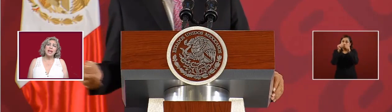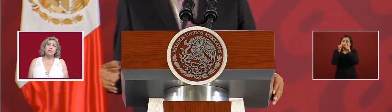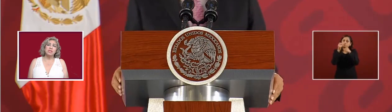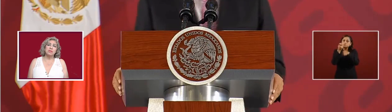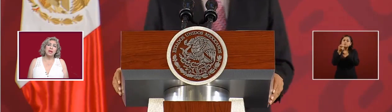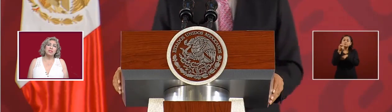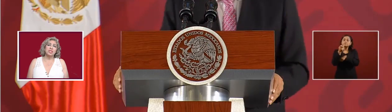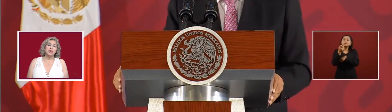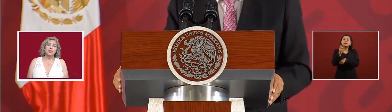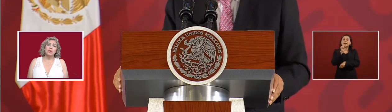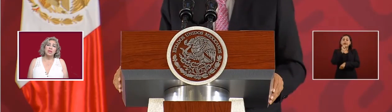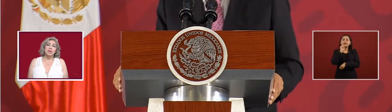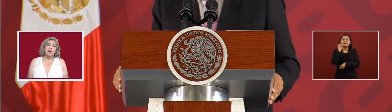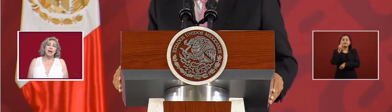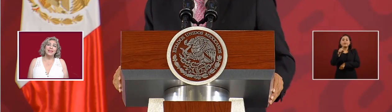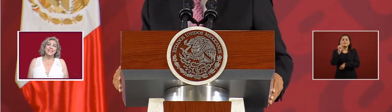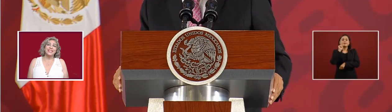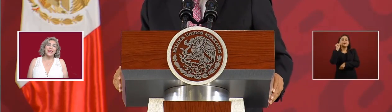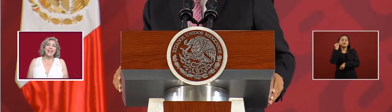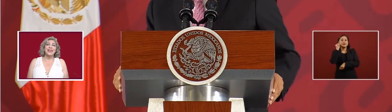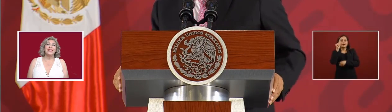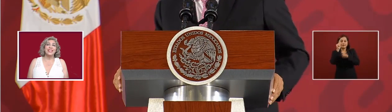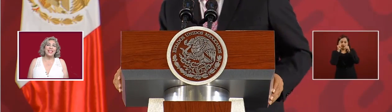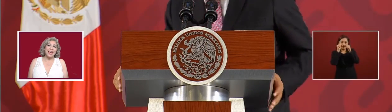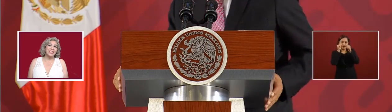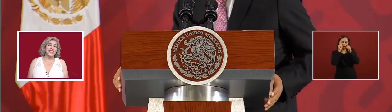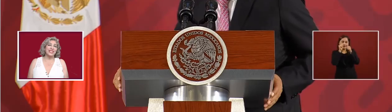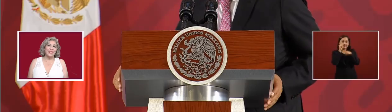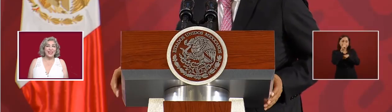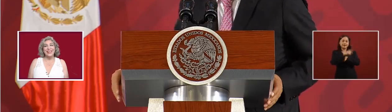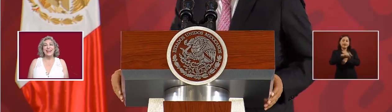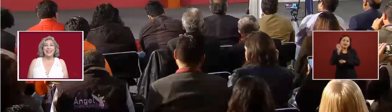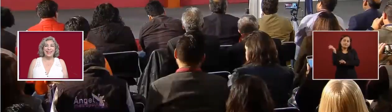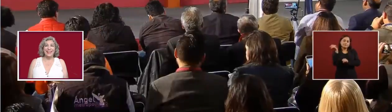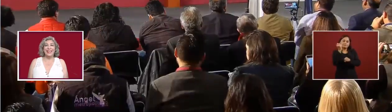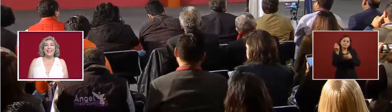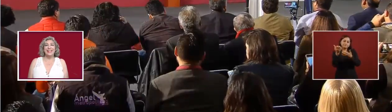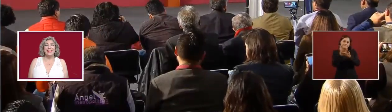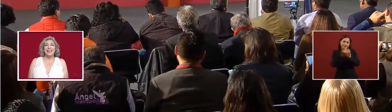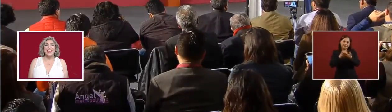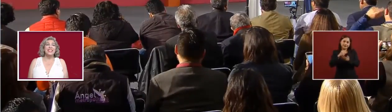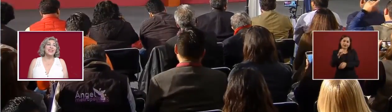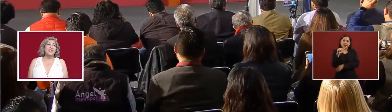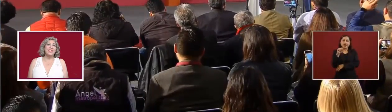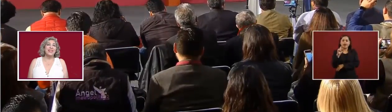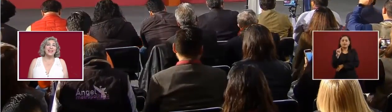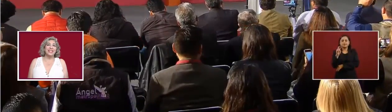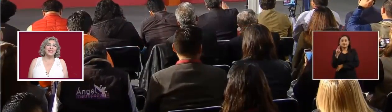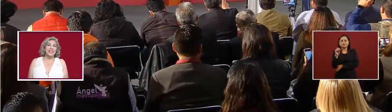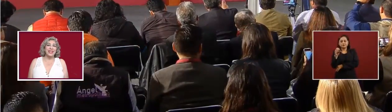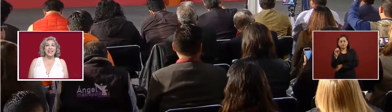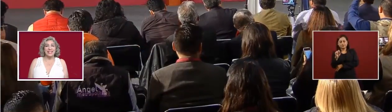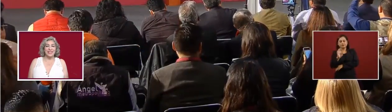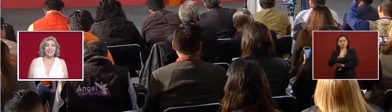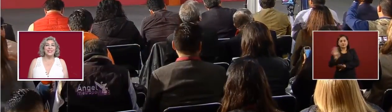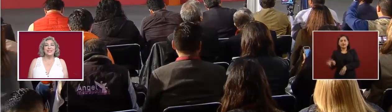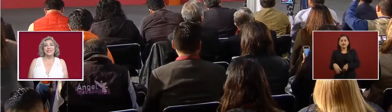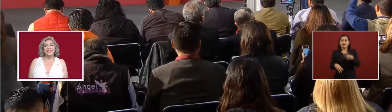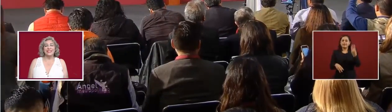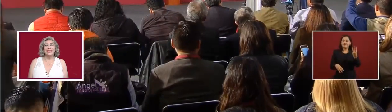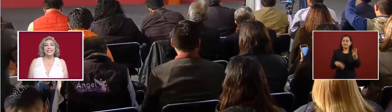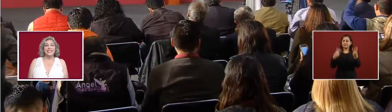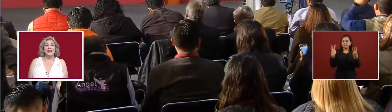And just like I was also, uh, checking out that the Astros won. And that we were at 3 to 2.